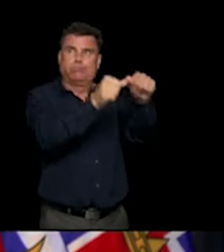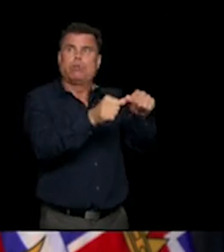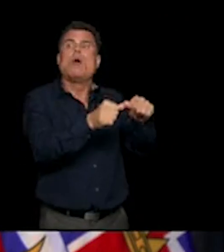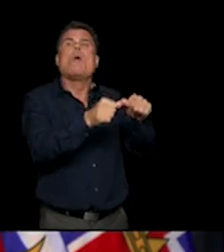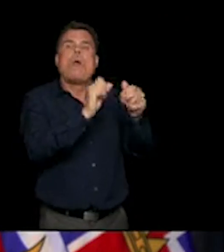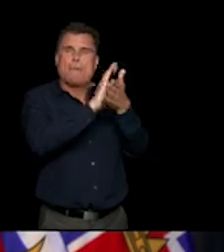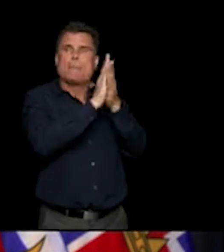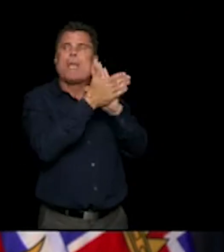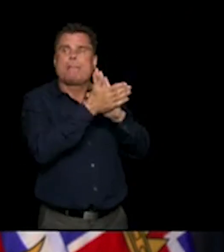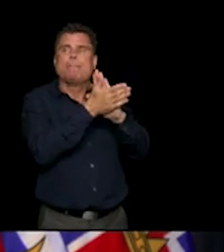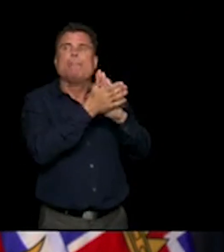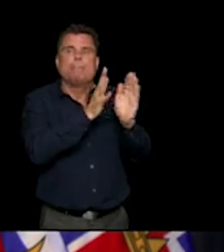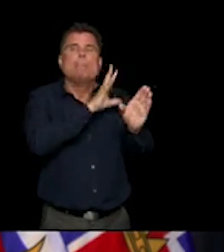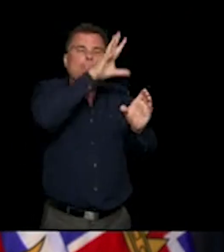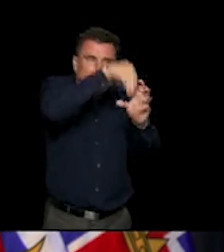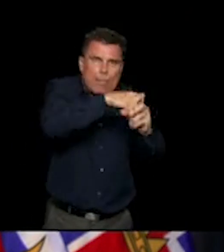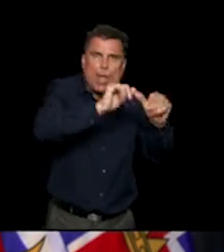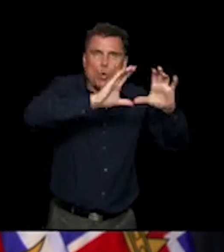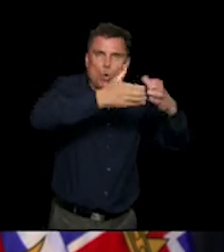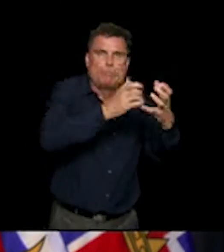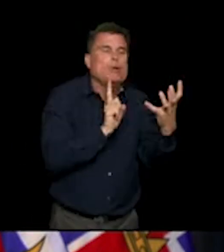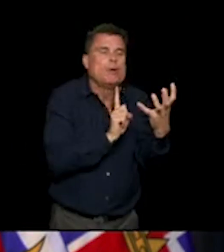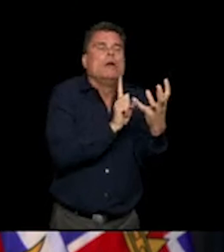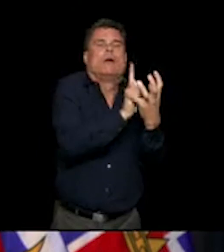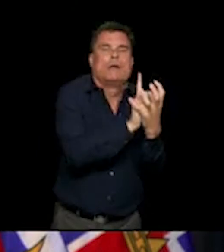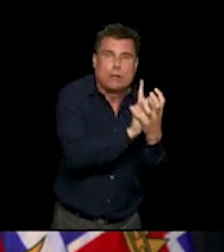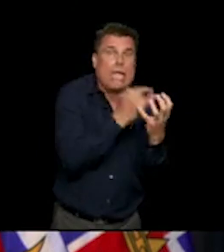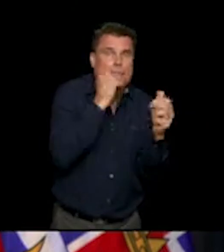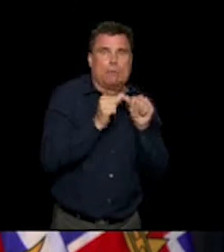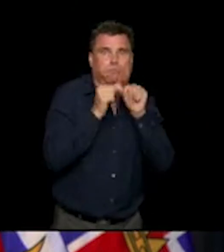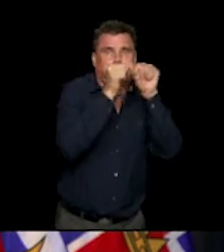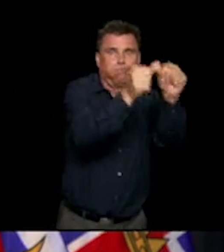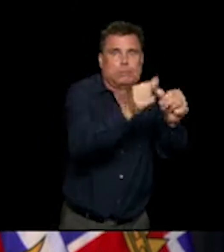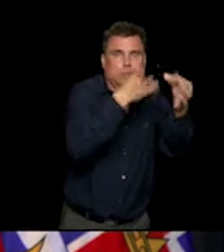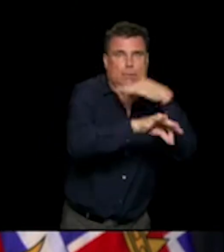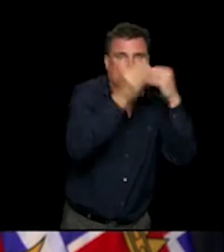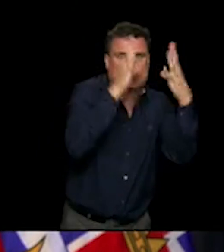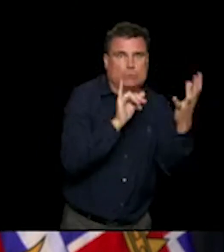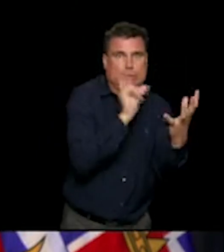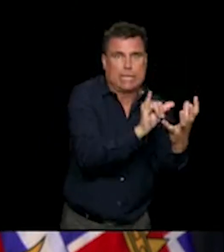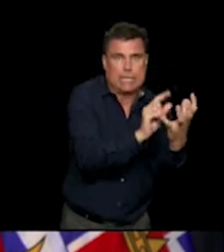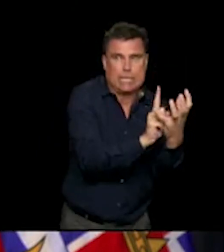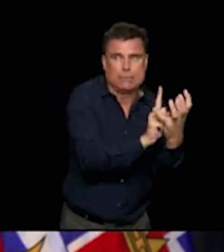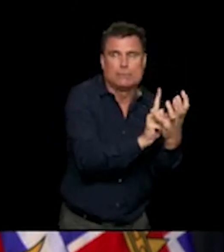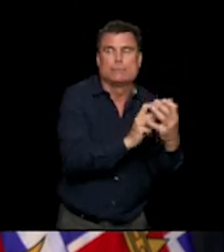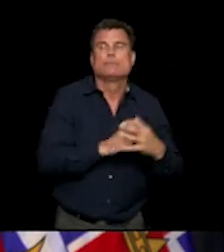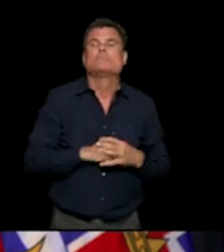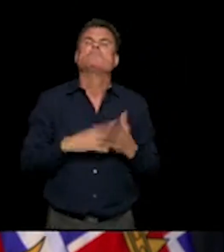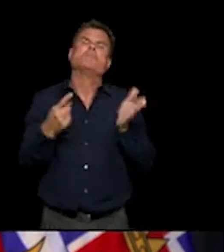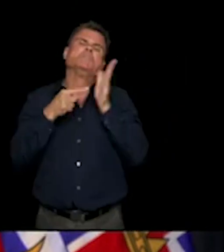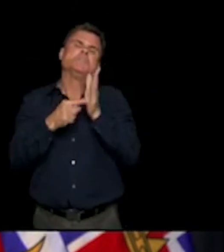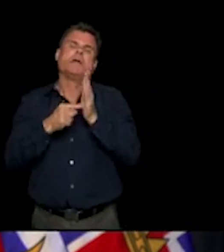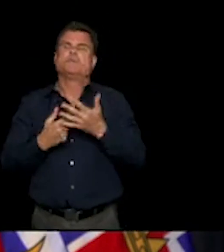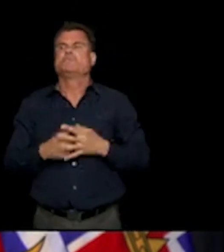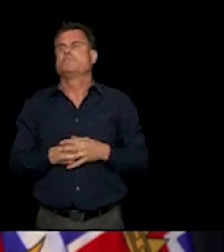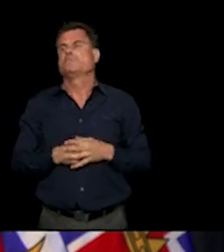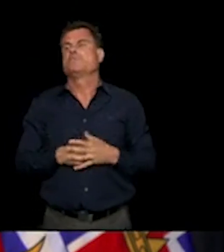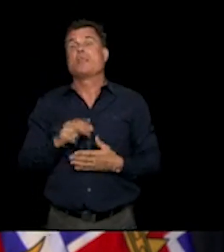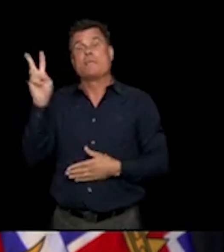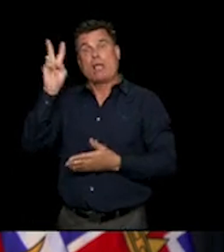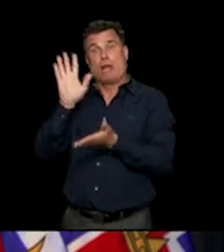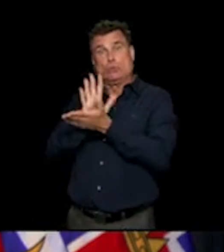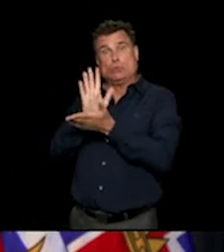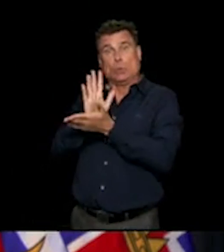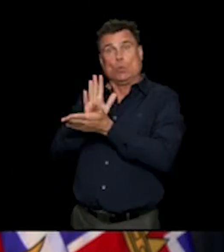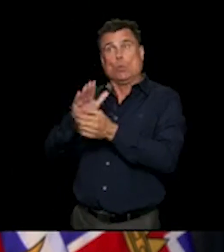group. I am aware that in consultation with local teachers associations in Vancouver School Board,